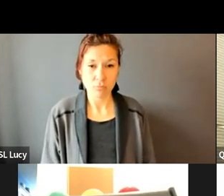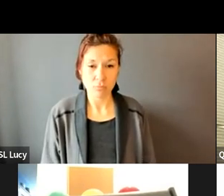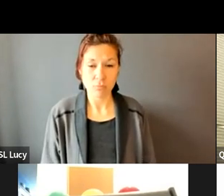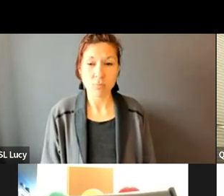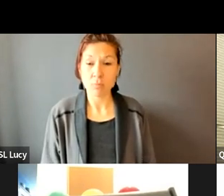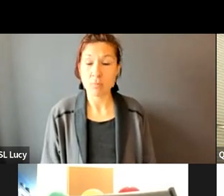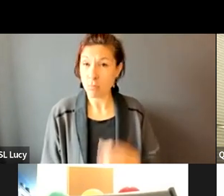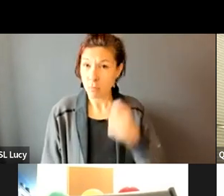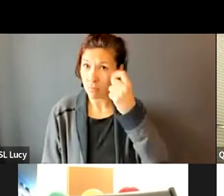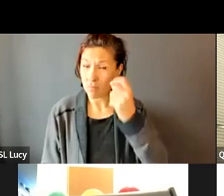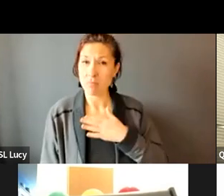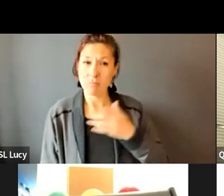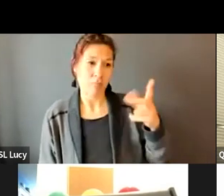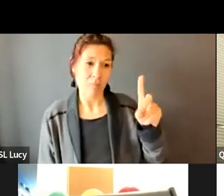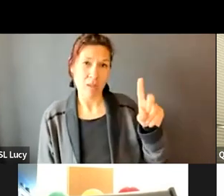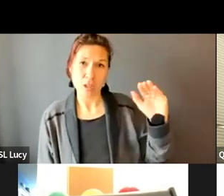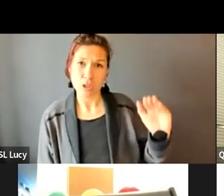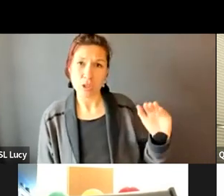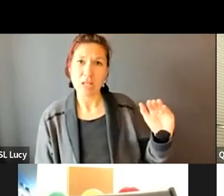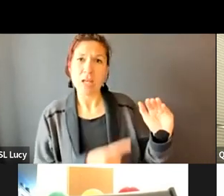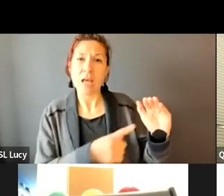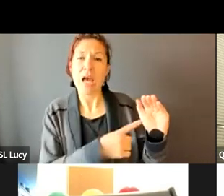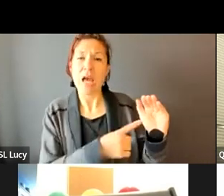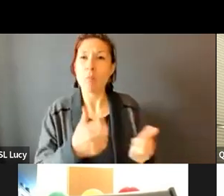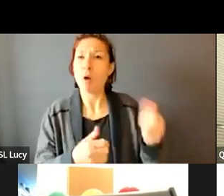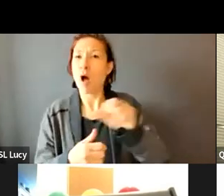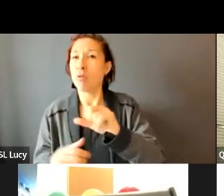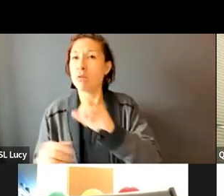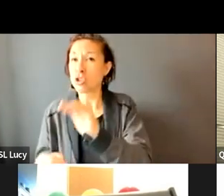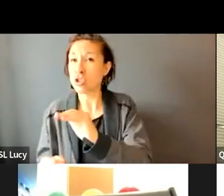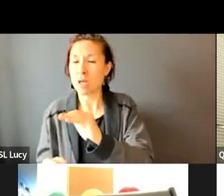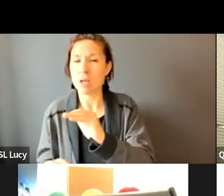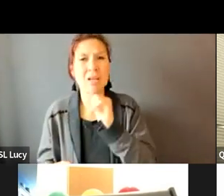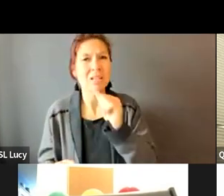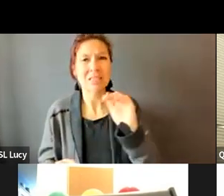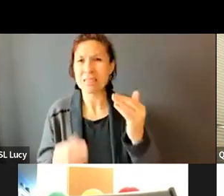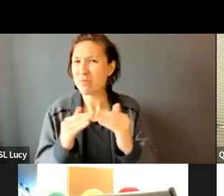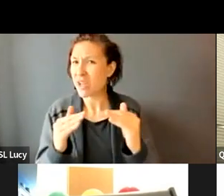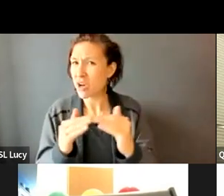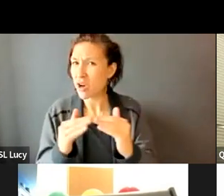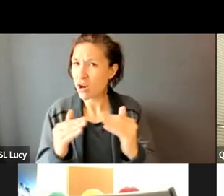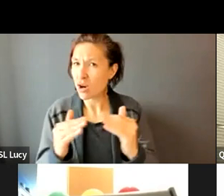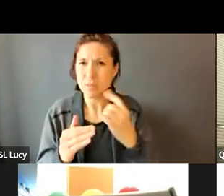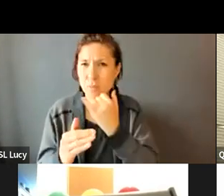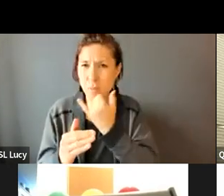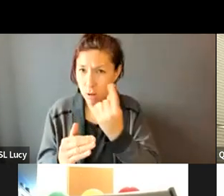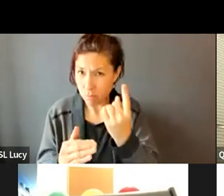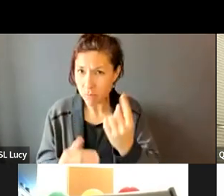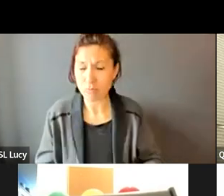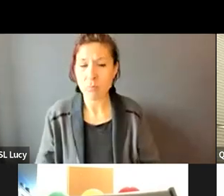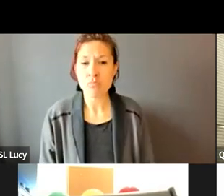that my grandchild had a problem with another kid and I don't think it's fair okay